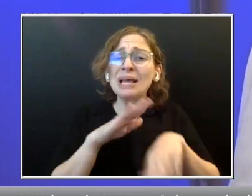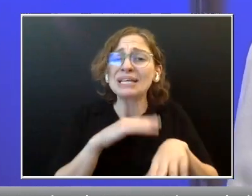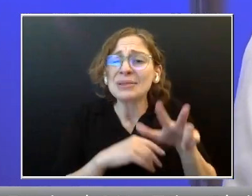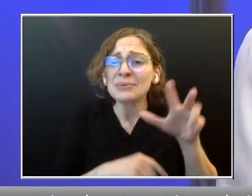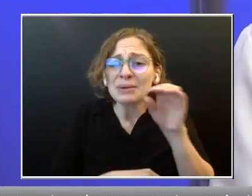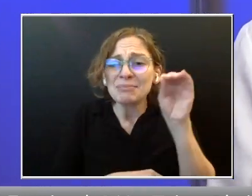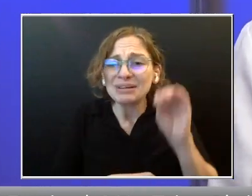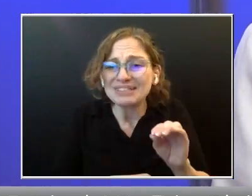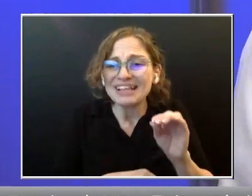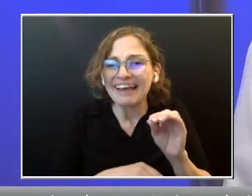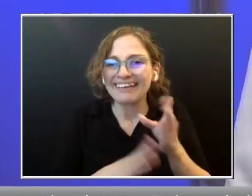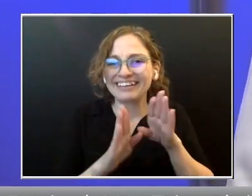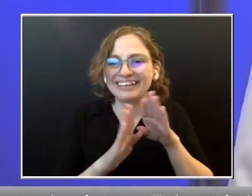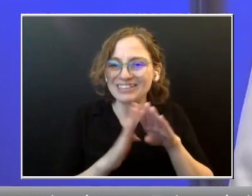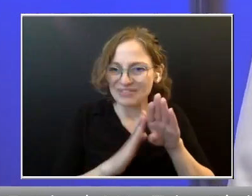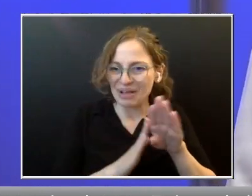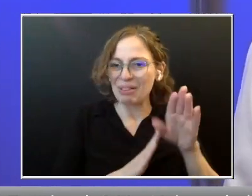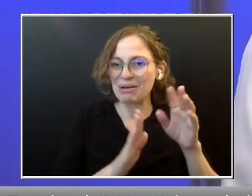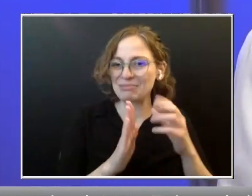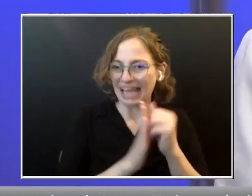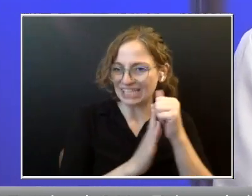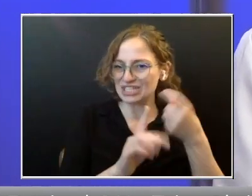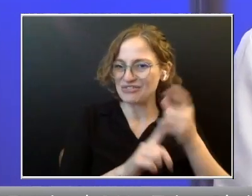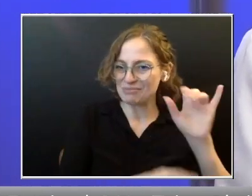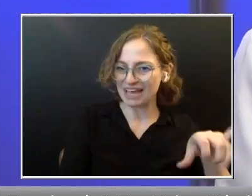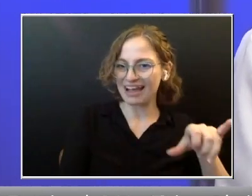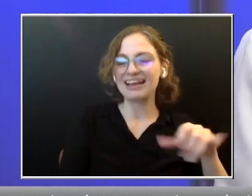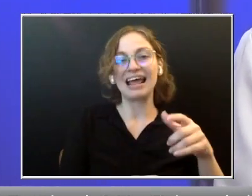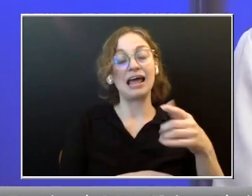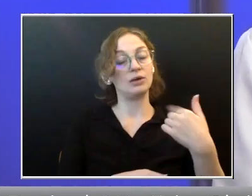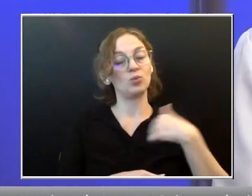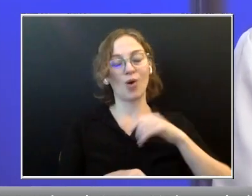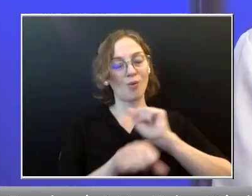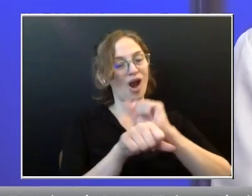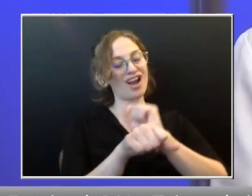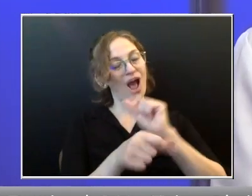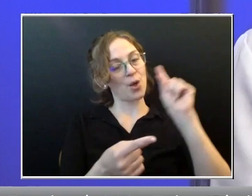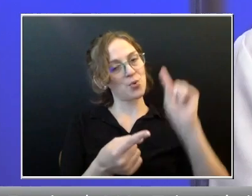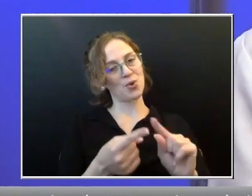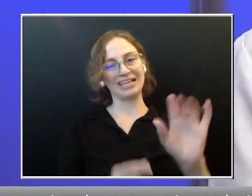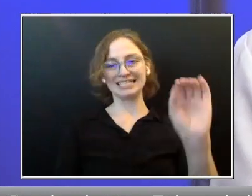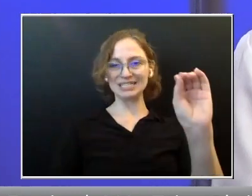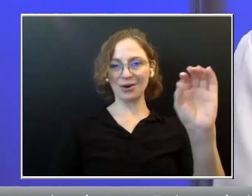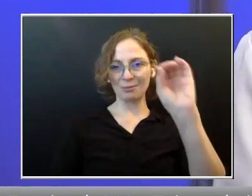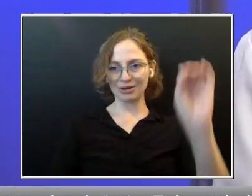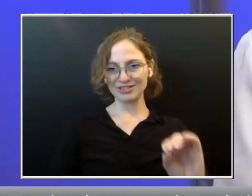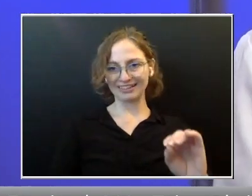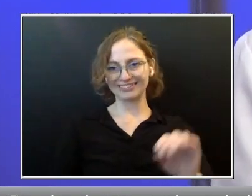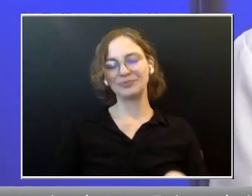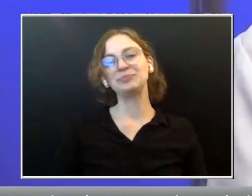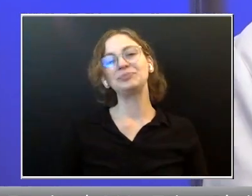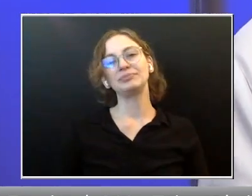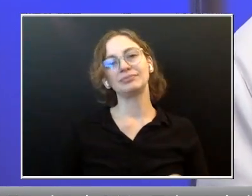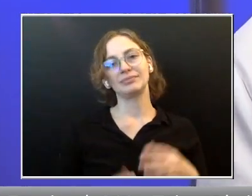zero. And for prevention, we now use, at least in postmenopausal